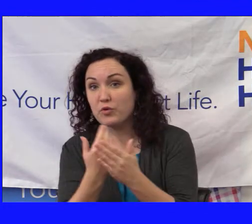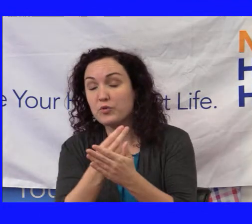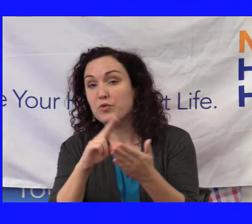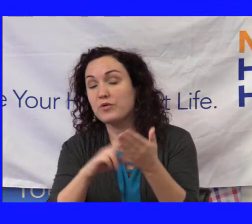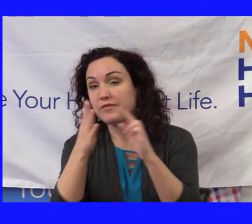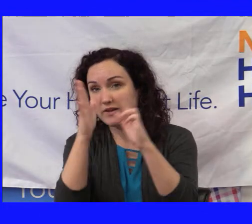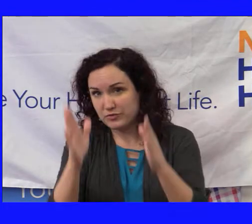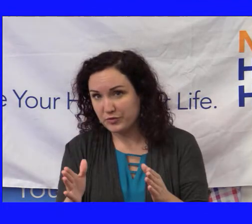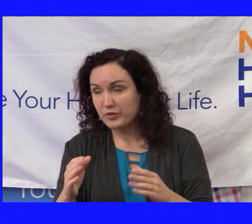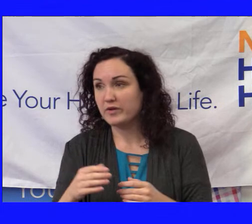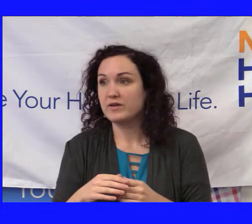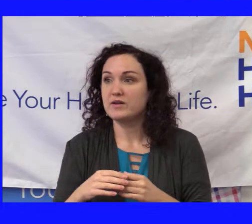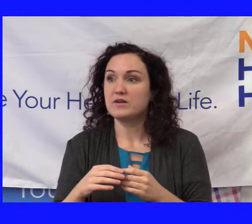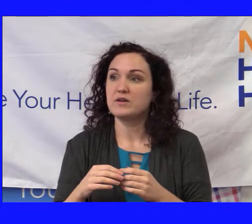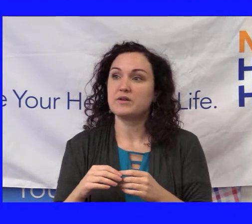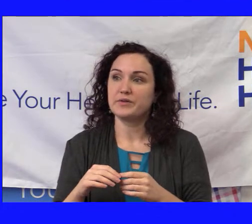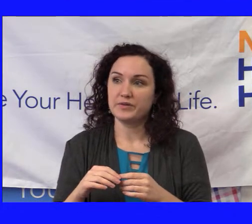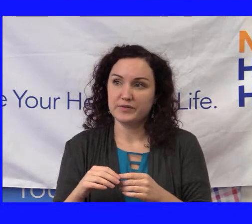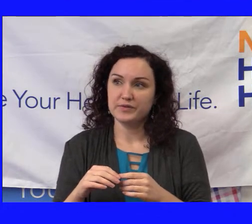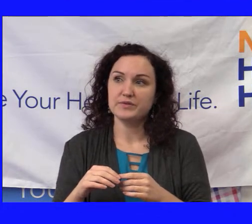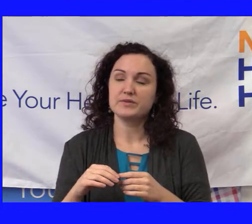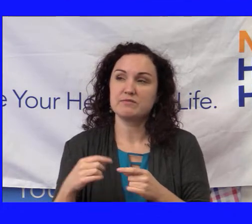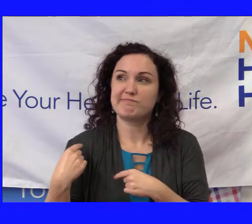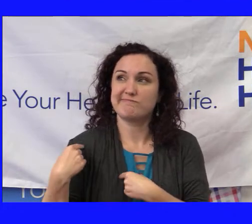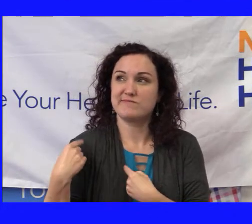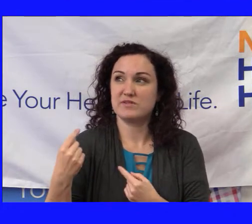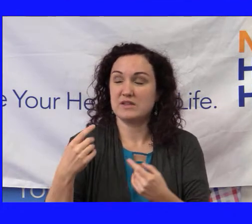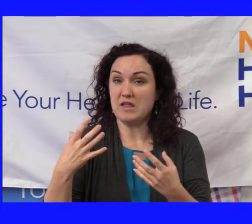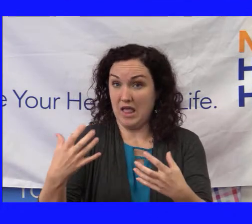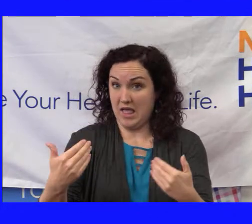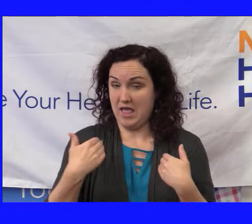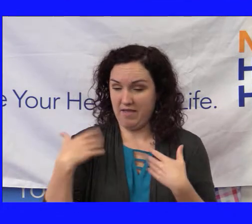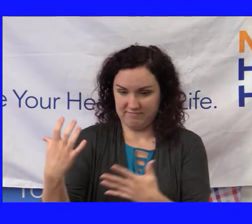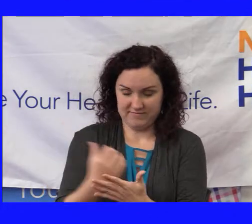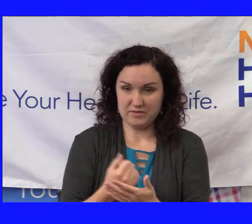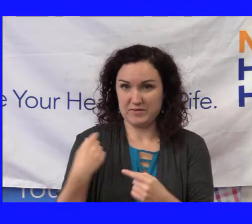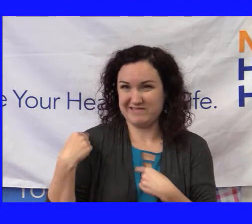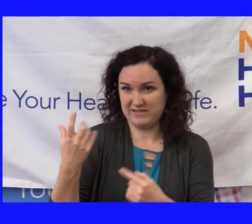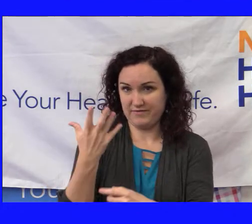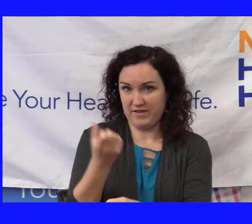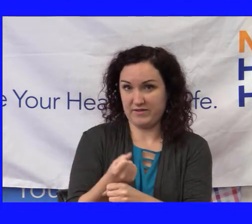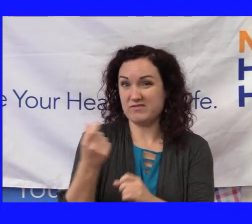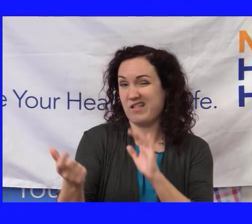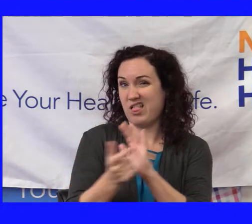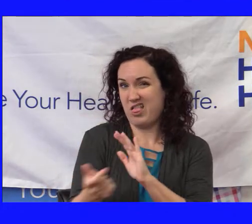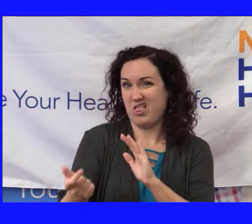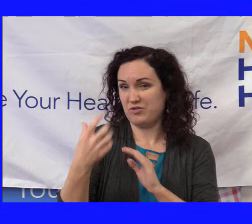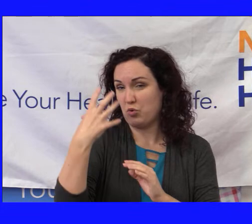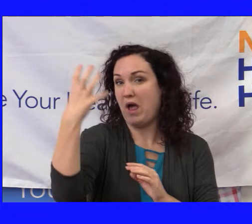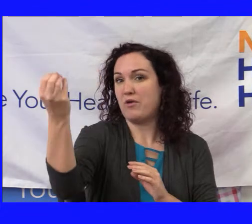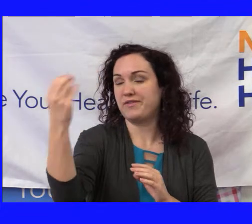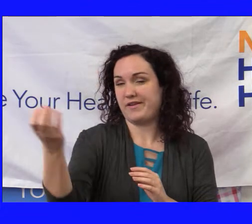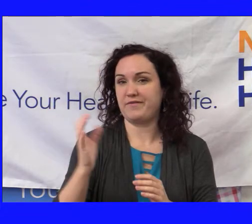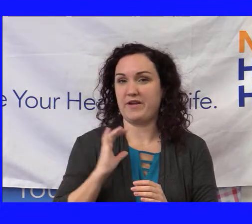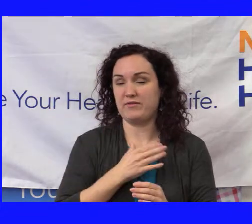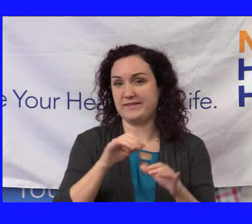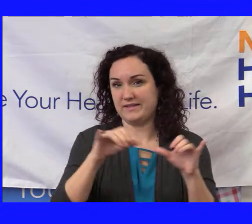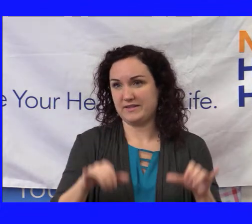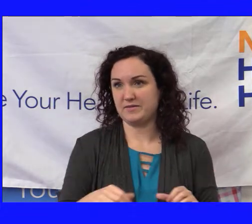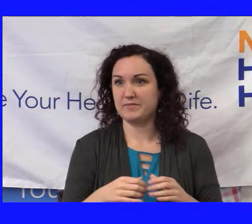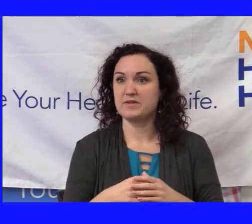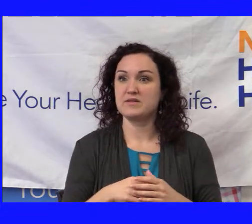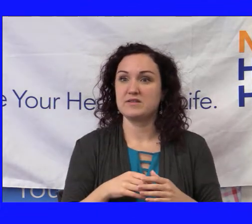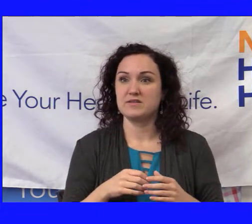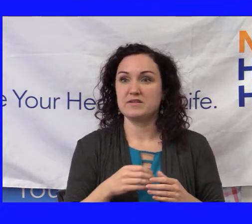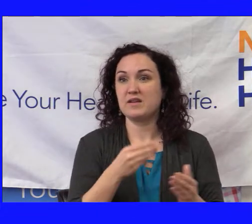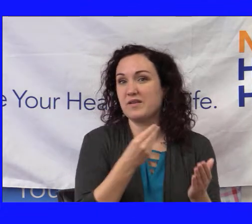resultant deconstruction of these gains achieved over the past 5 years would be prohibitive, not just in financial